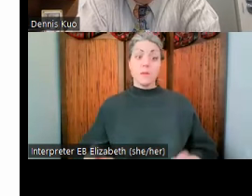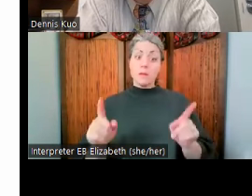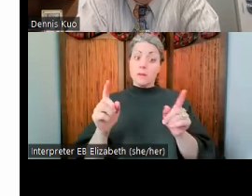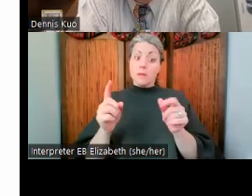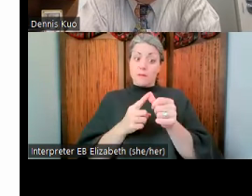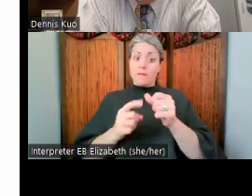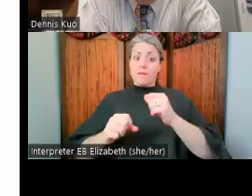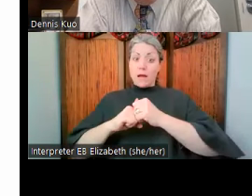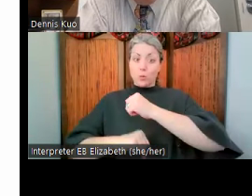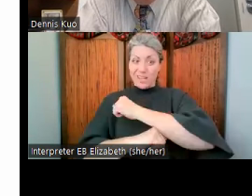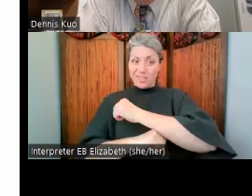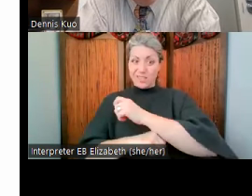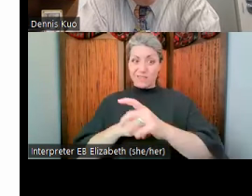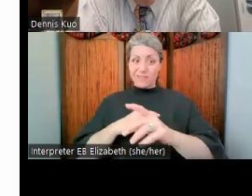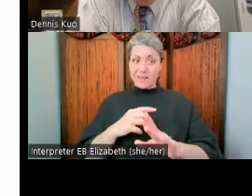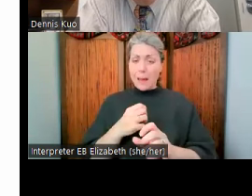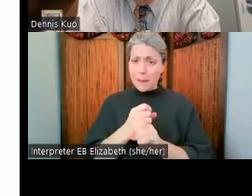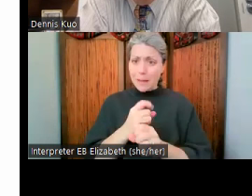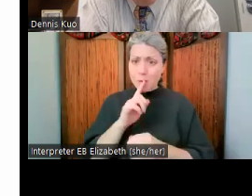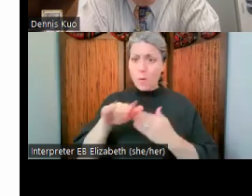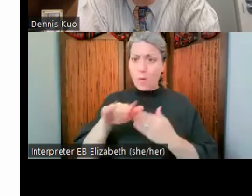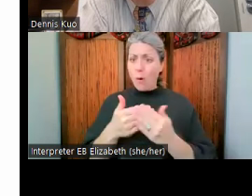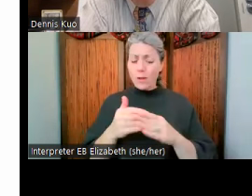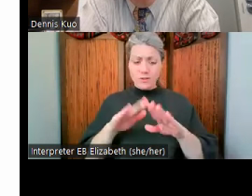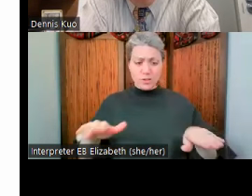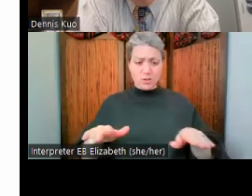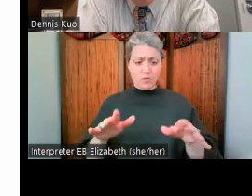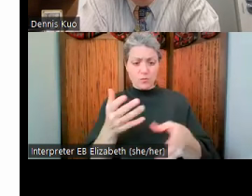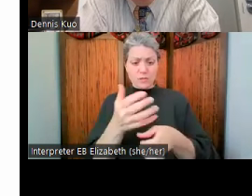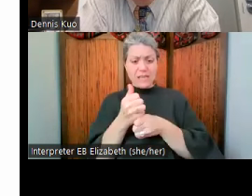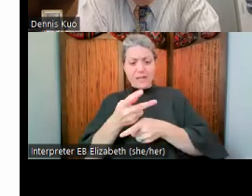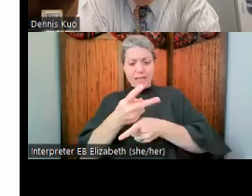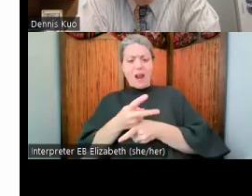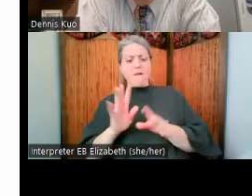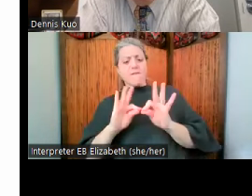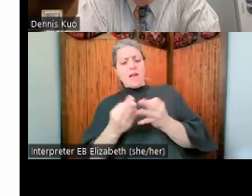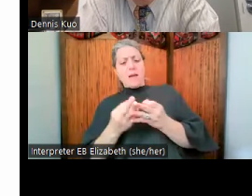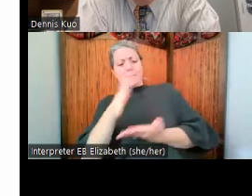aspect of ensuring that all children receive family-centered care and that all